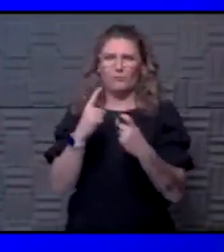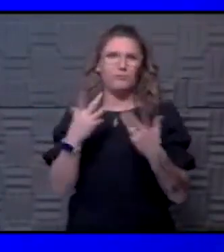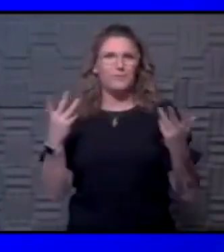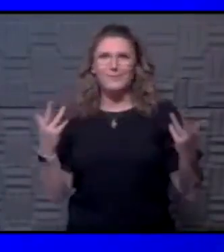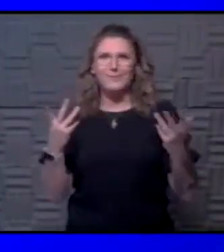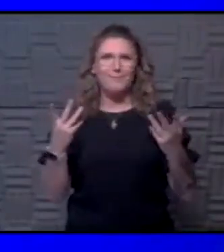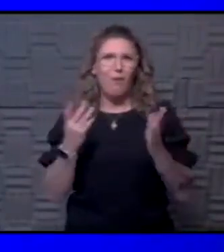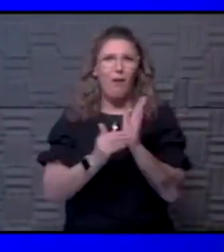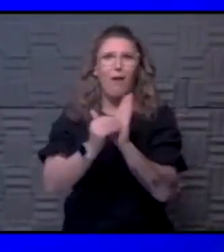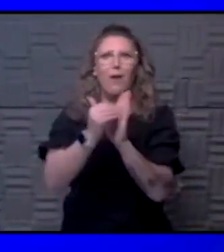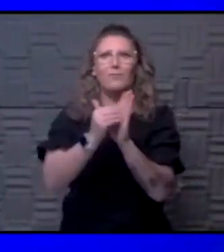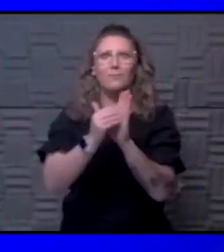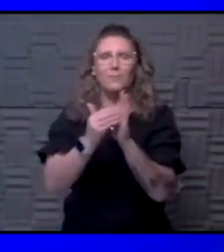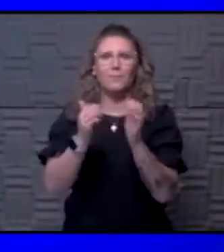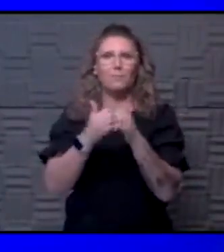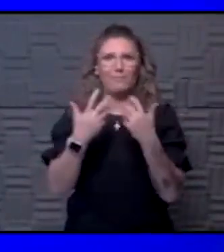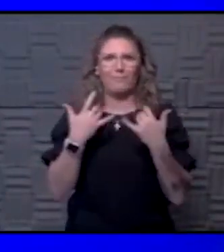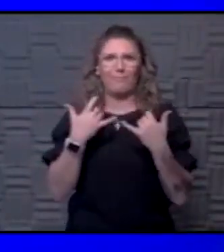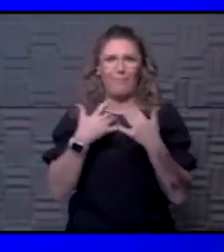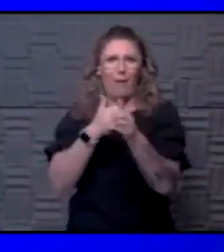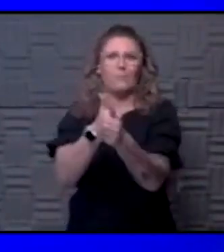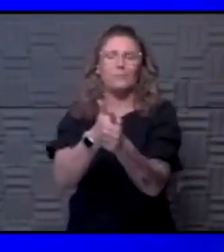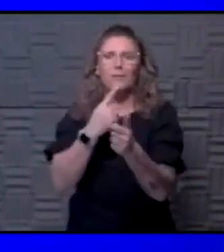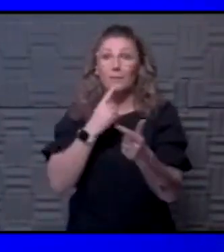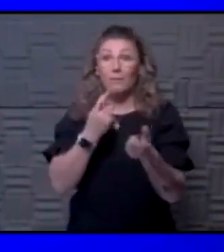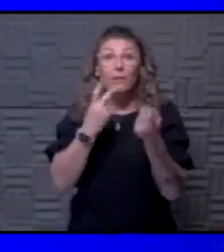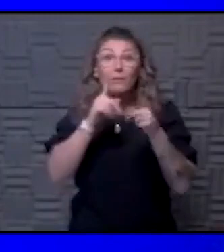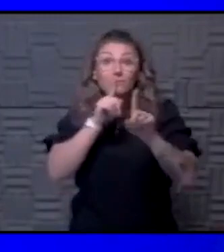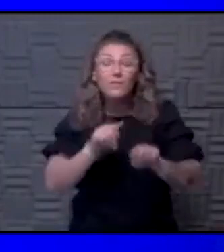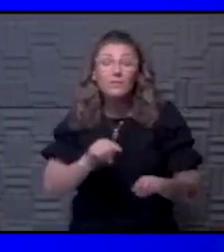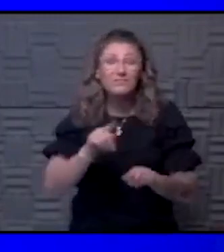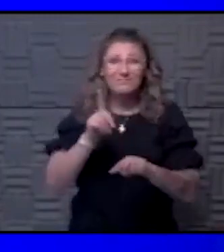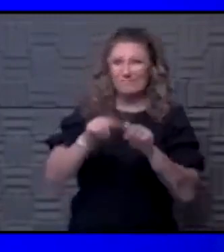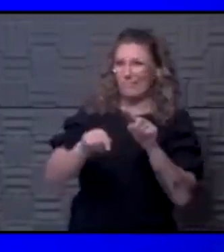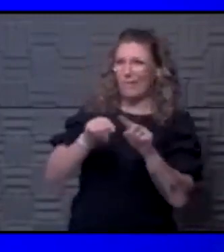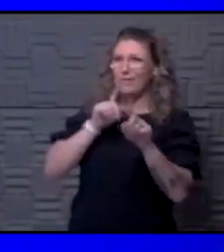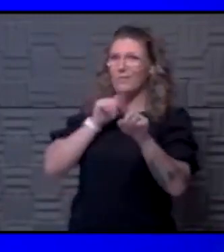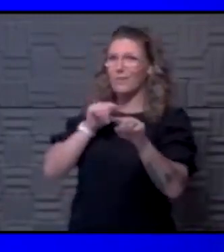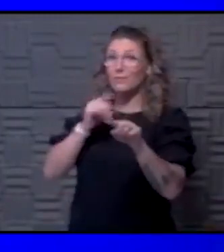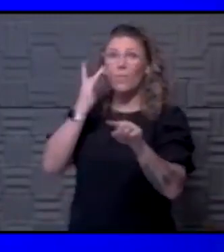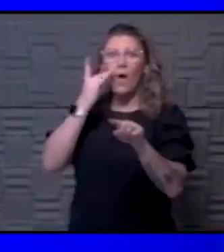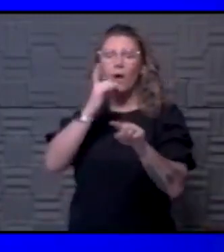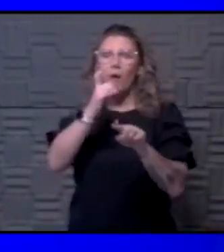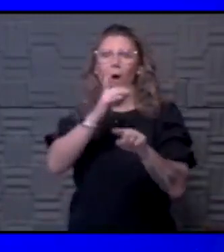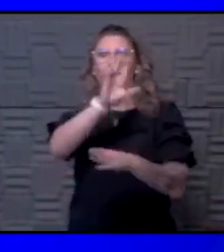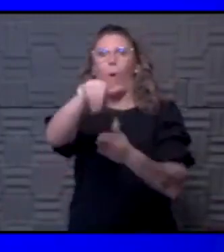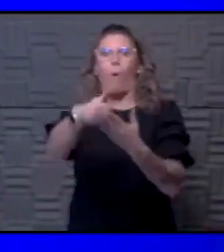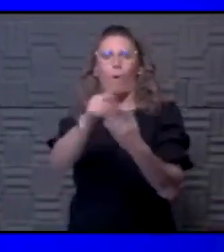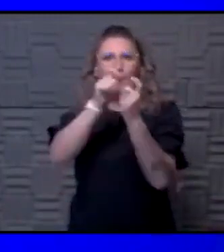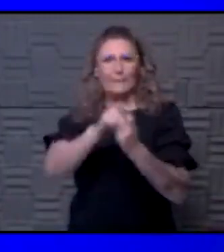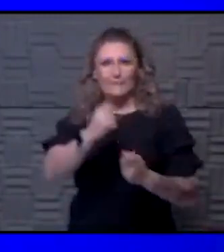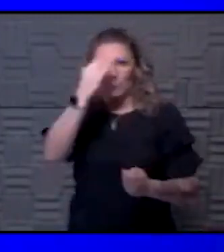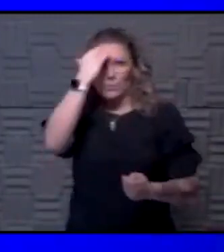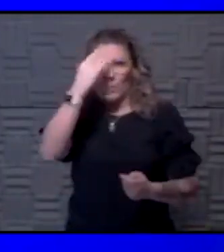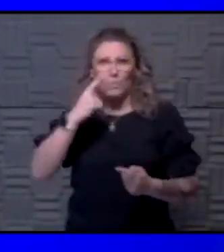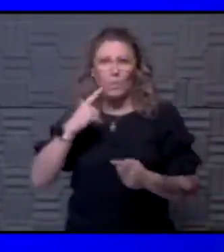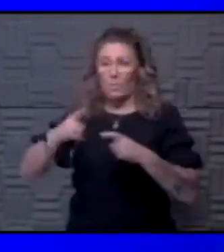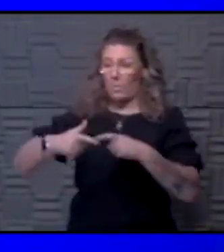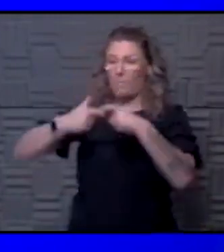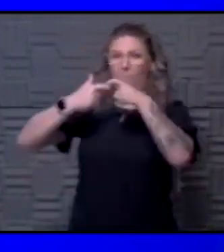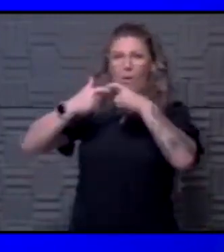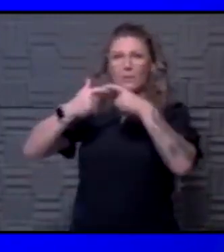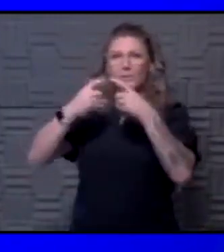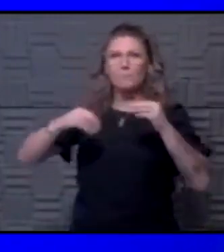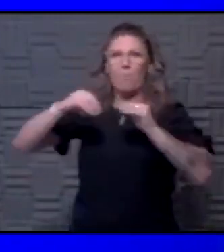here on the update, and a lot of our answers is we can't really answer some of those questions because we don't know all the details. That's what this pause is for, to really do a